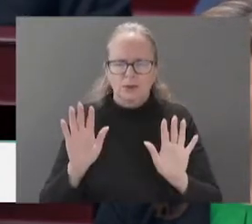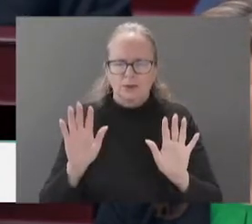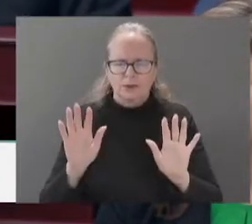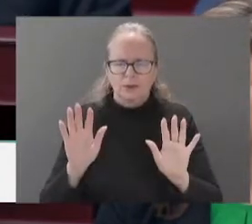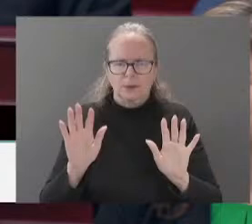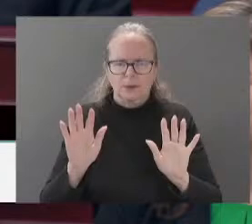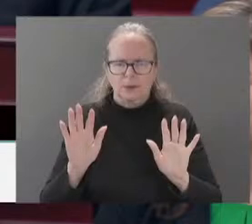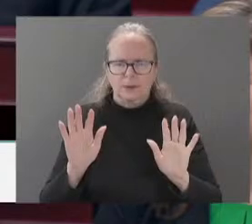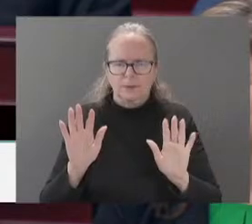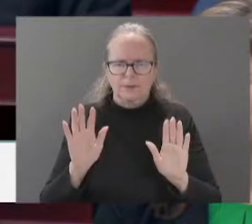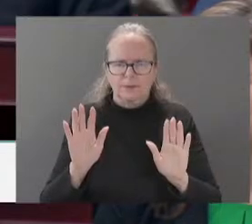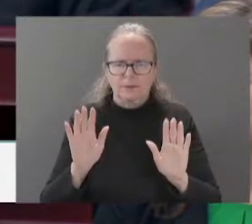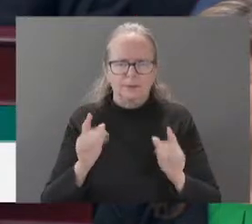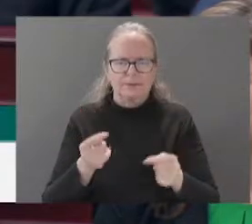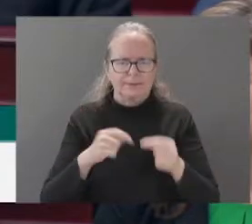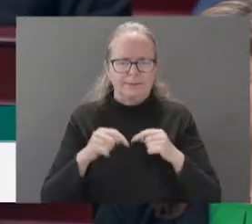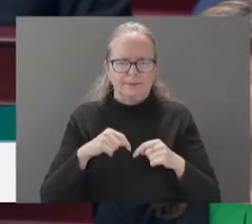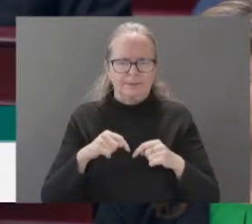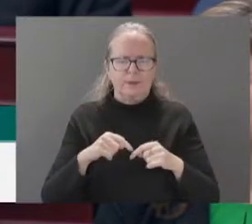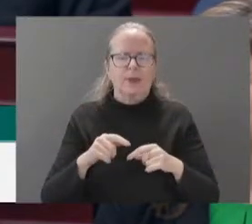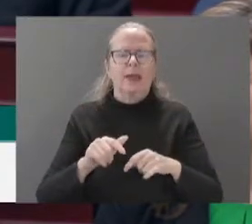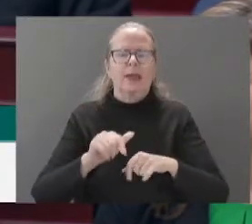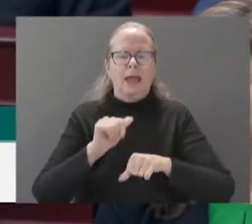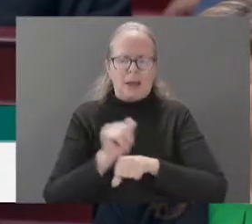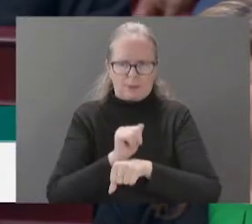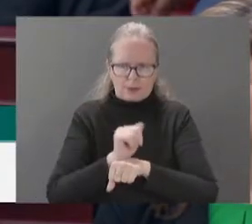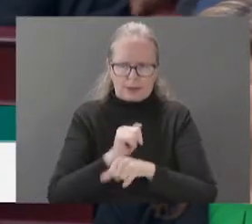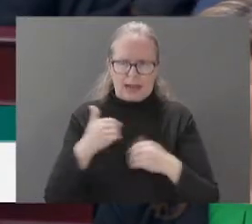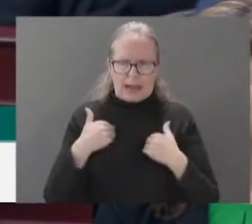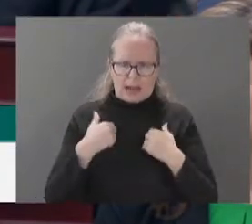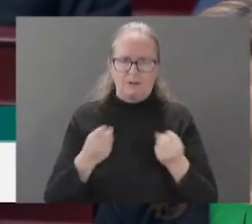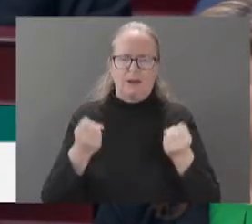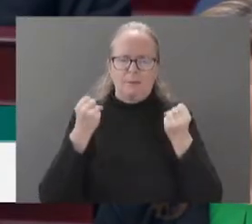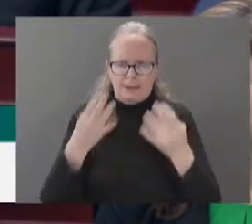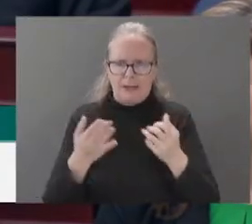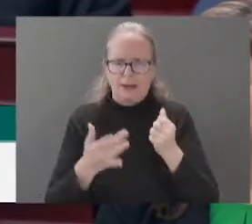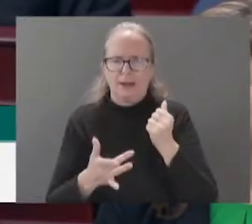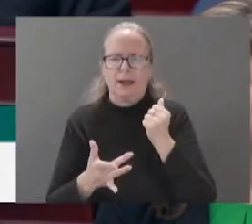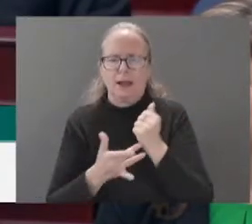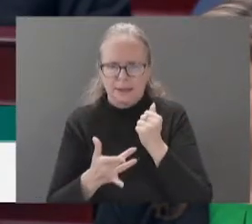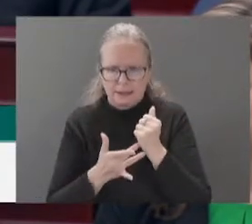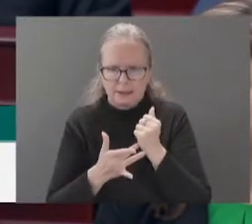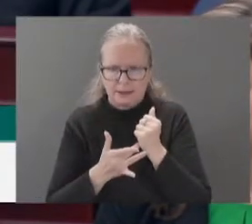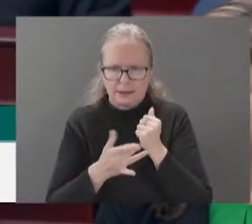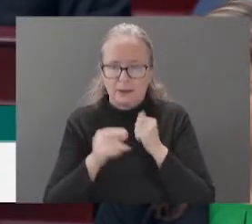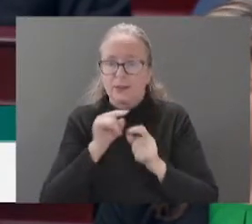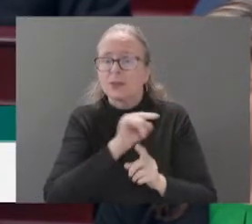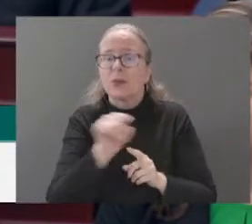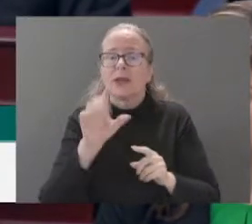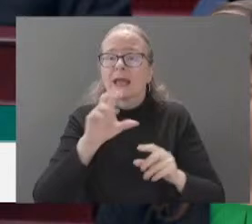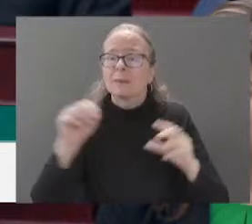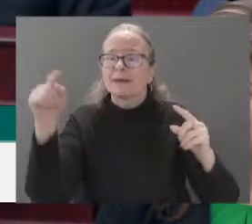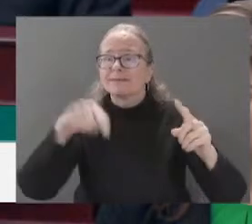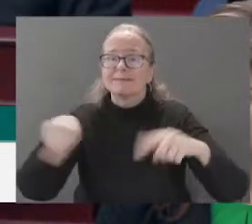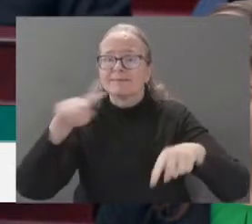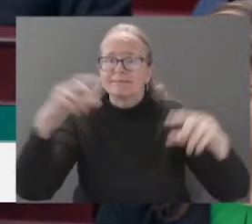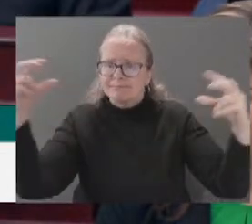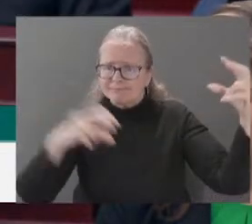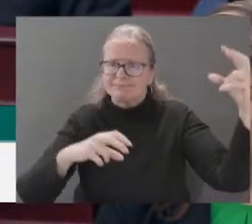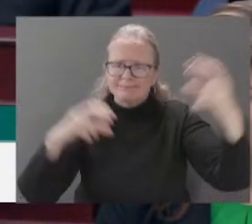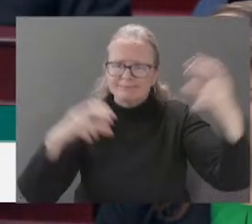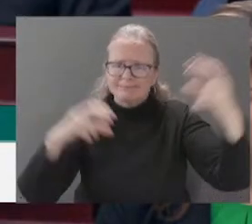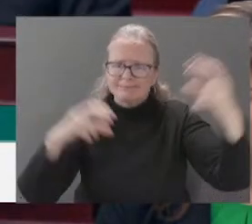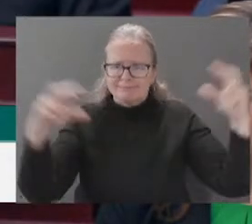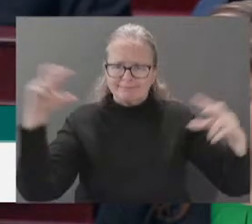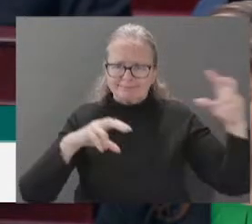Tech space and they receive hundreds of millions of dollars from our government every year to provide funding for research and Innovation can the